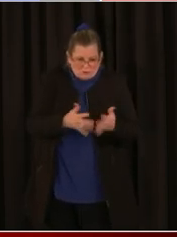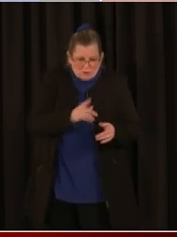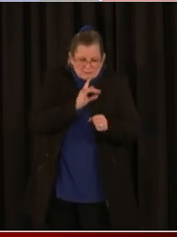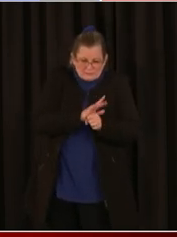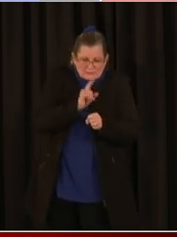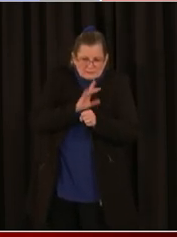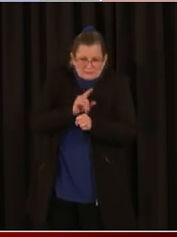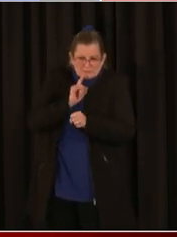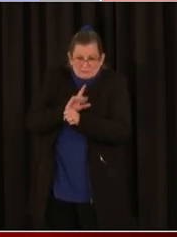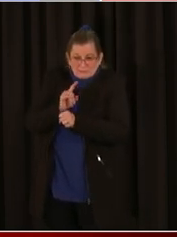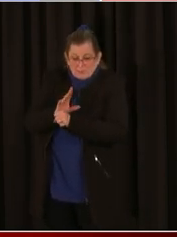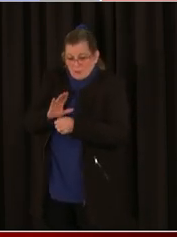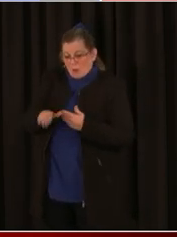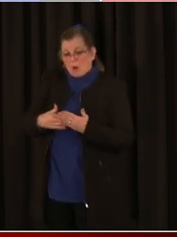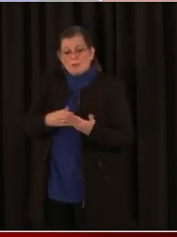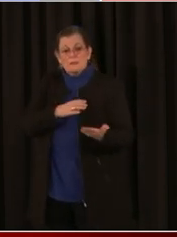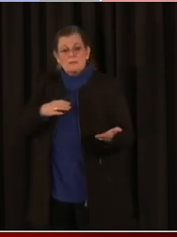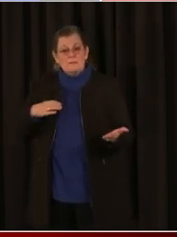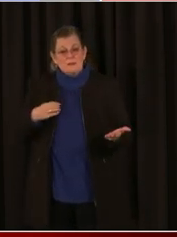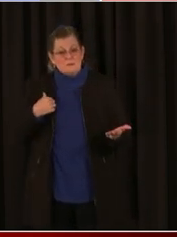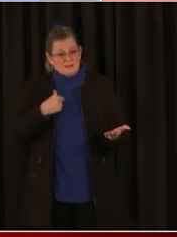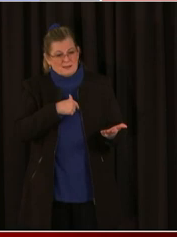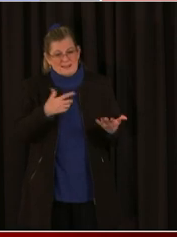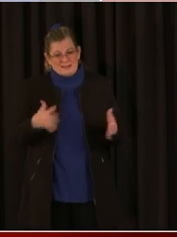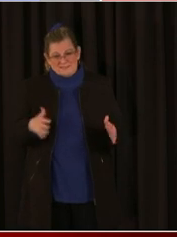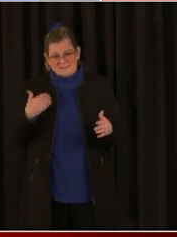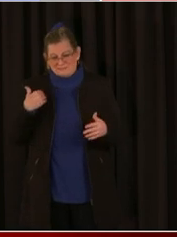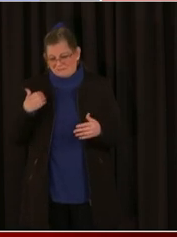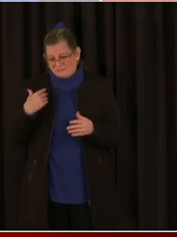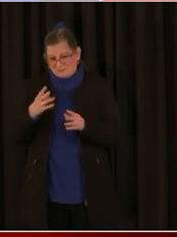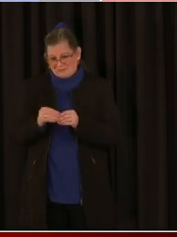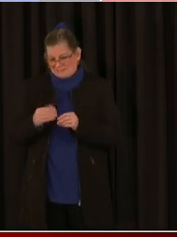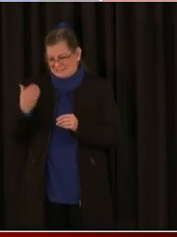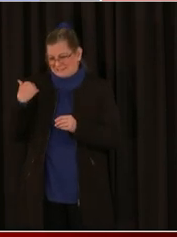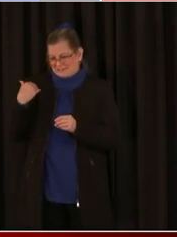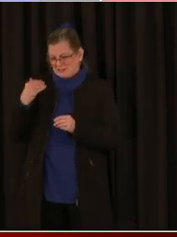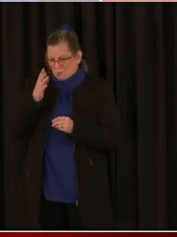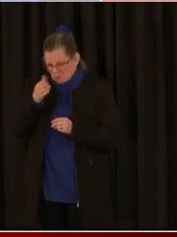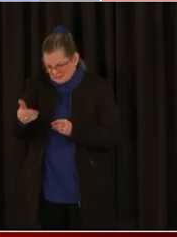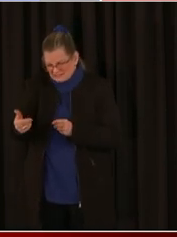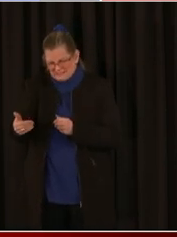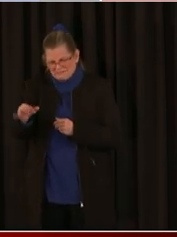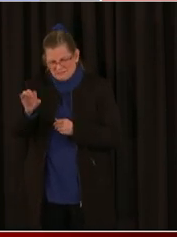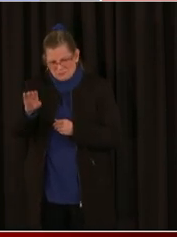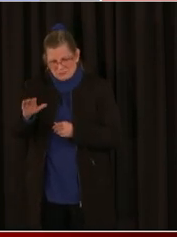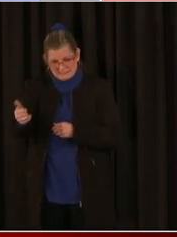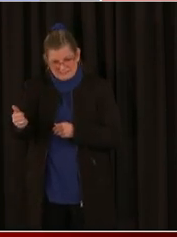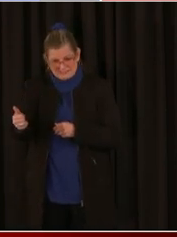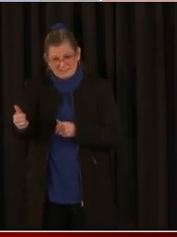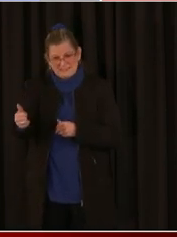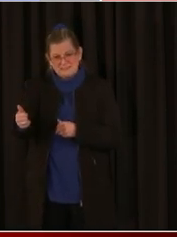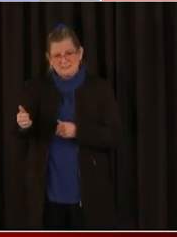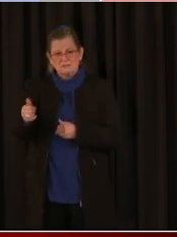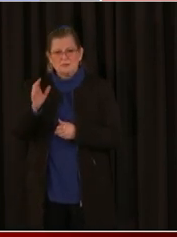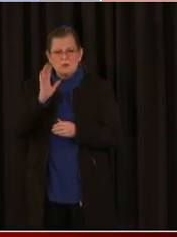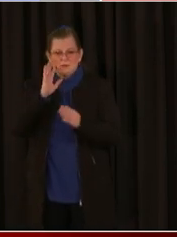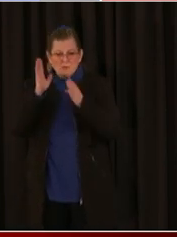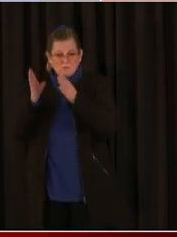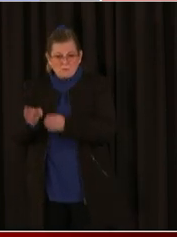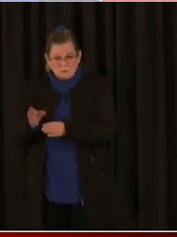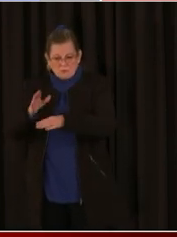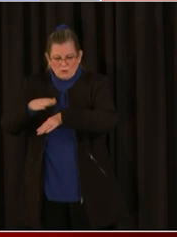a hearing on February 10th on learning loss, and that will be, this is in the schools, public